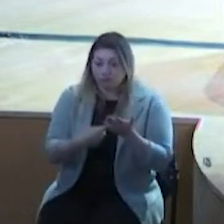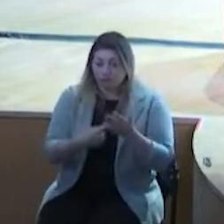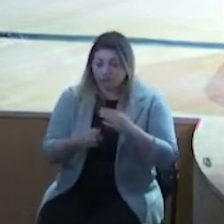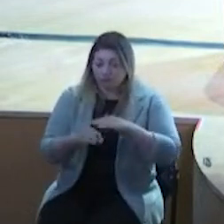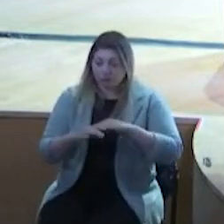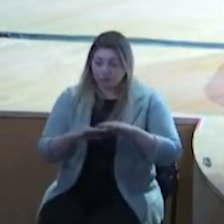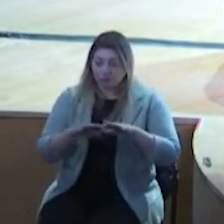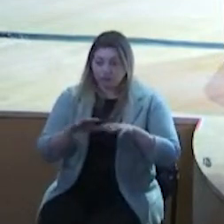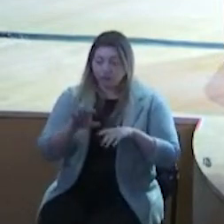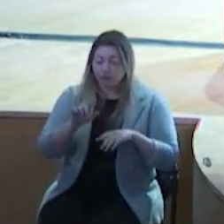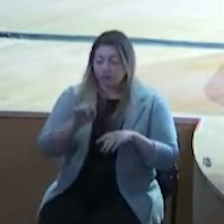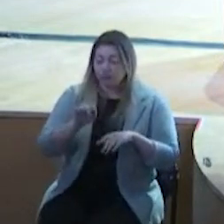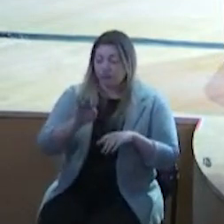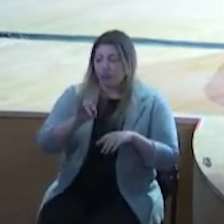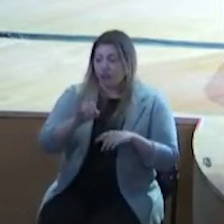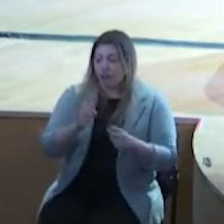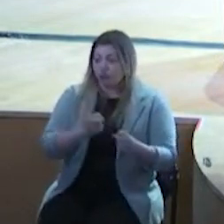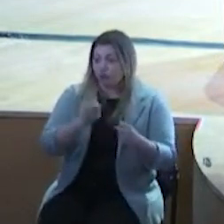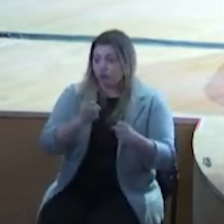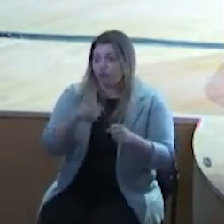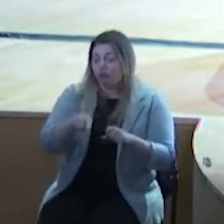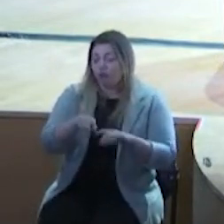they move. So we've got